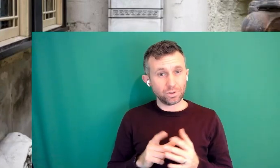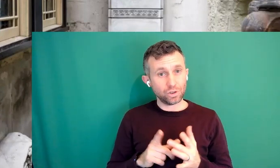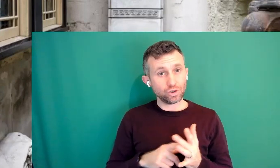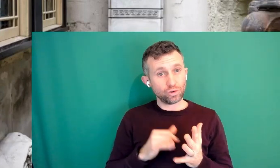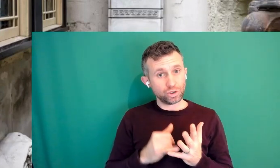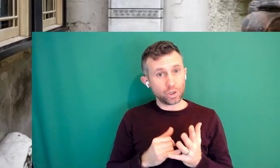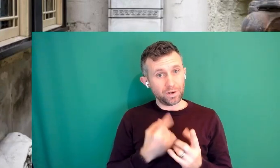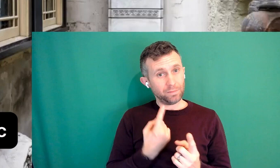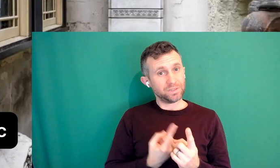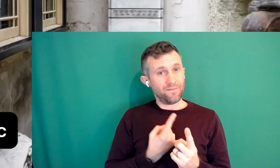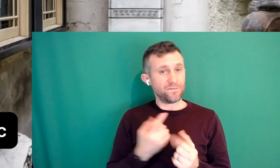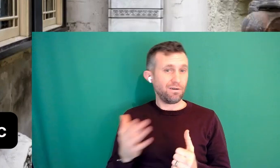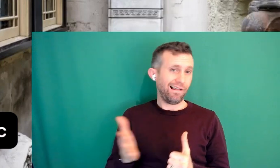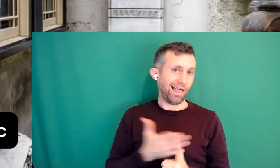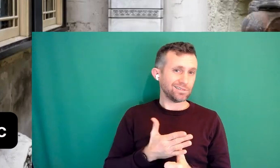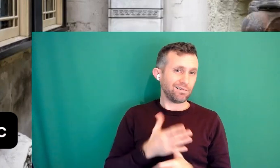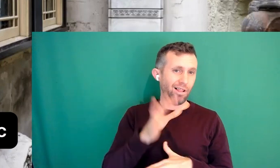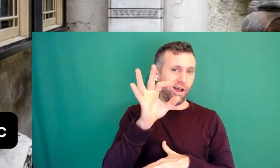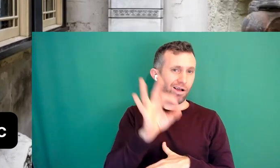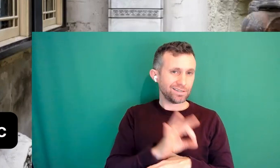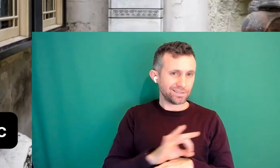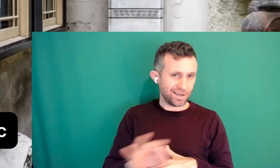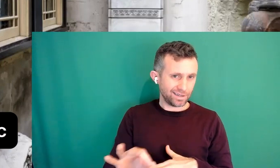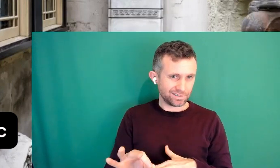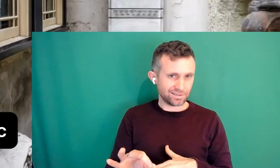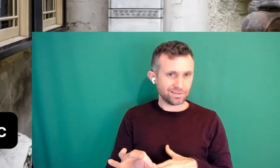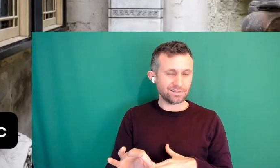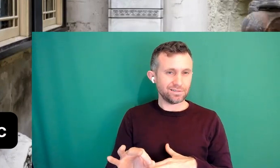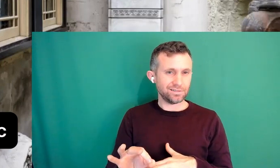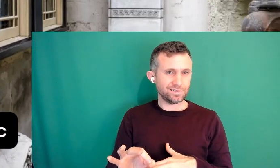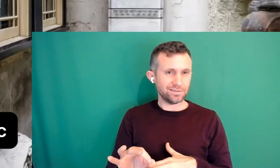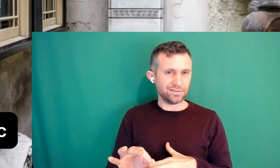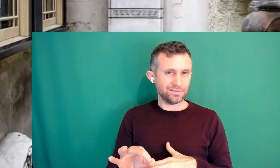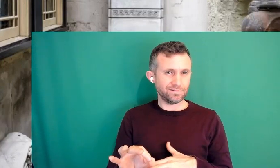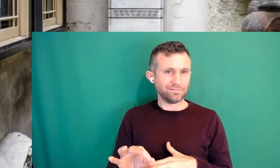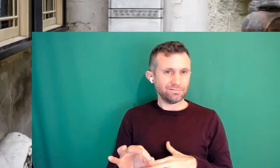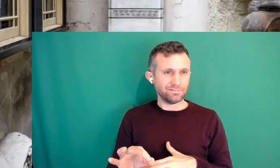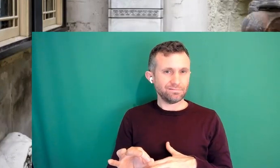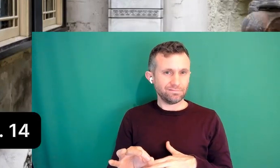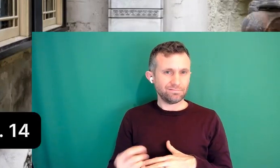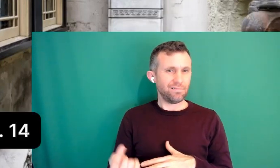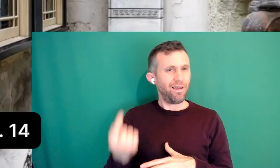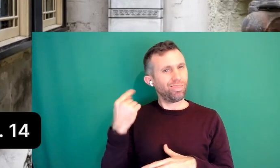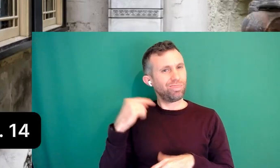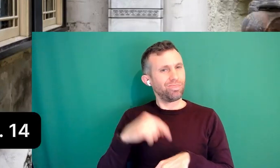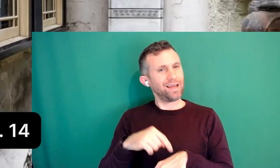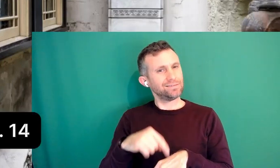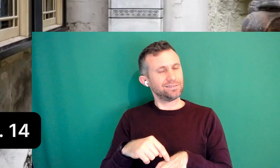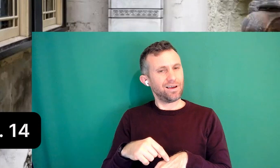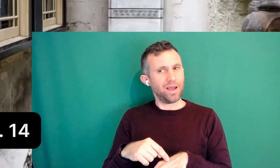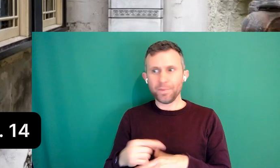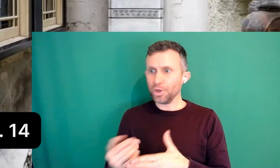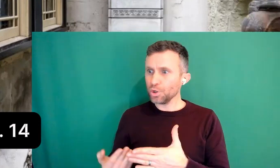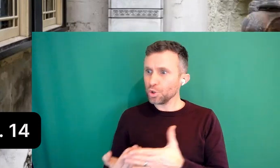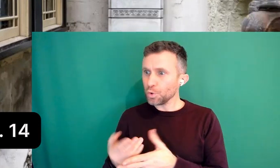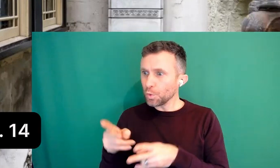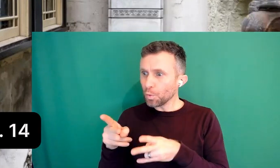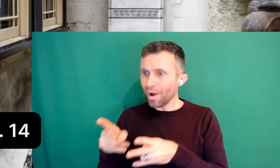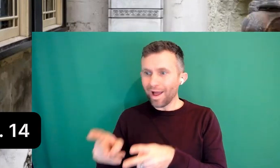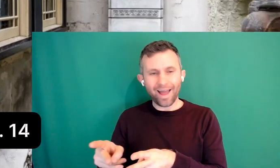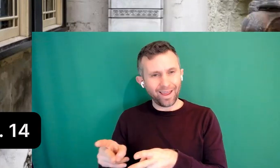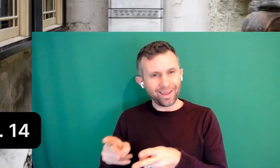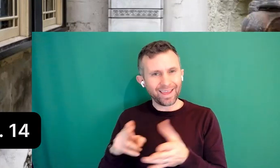Soane actually goes one step further in ridiculing the neo-Gothic. And he told people that when he knocked down